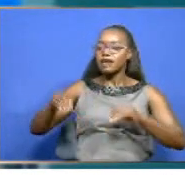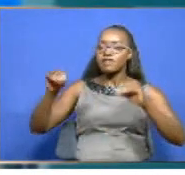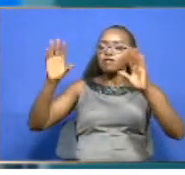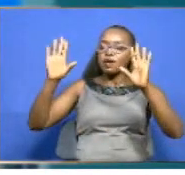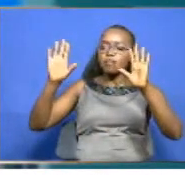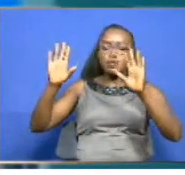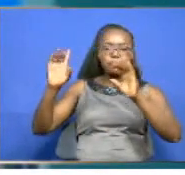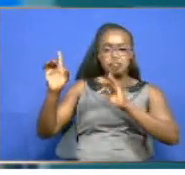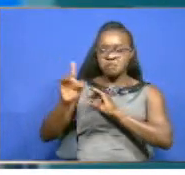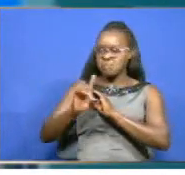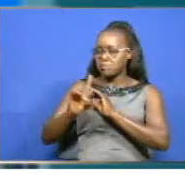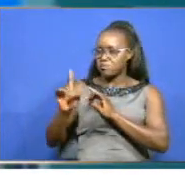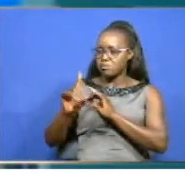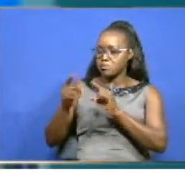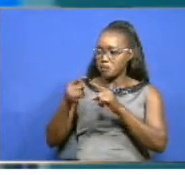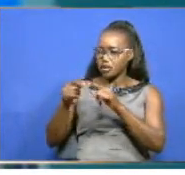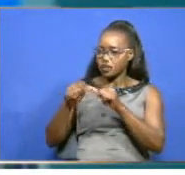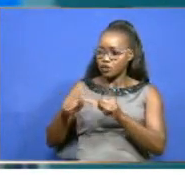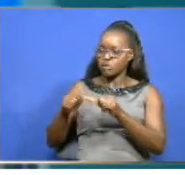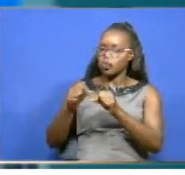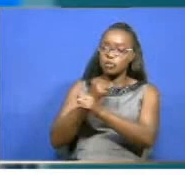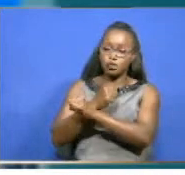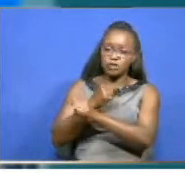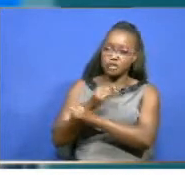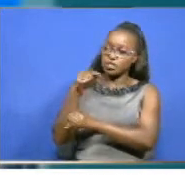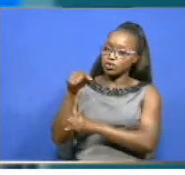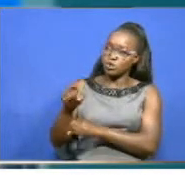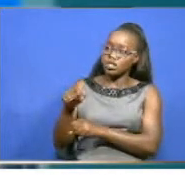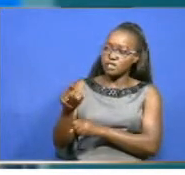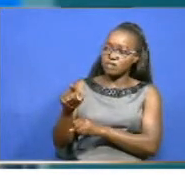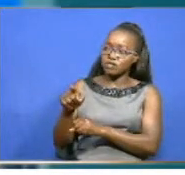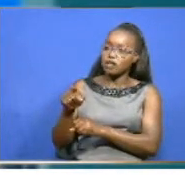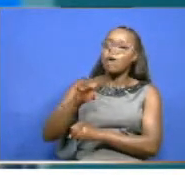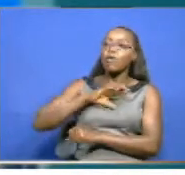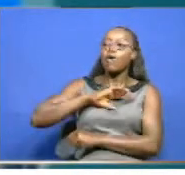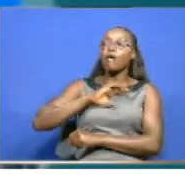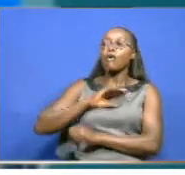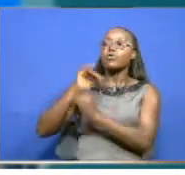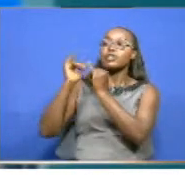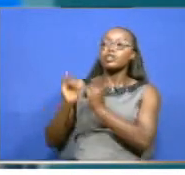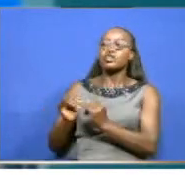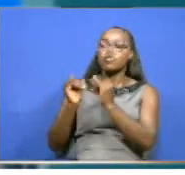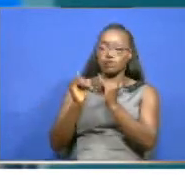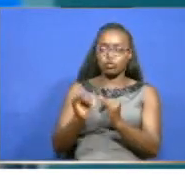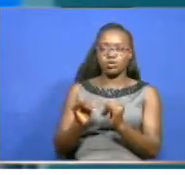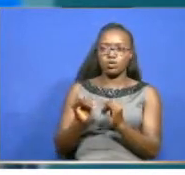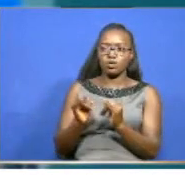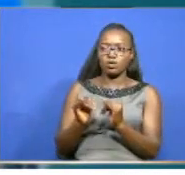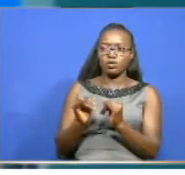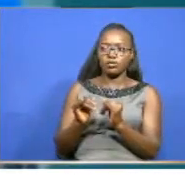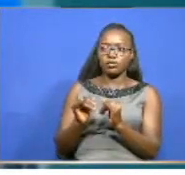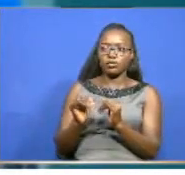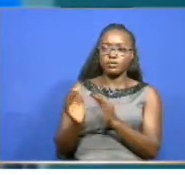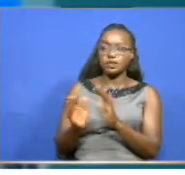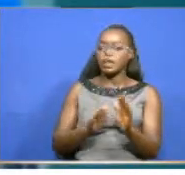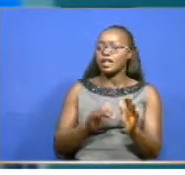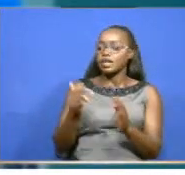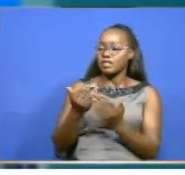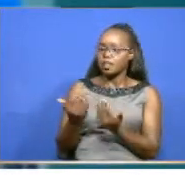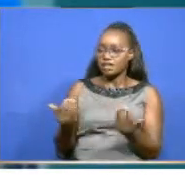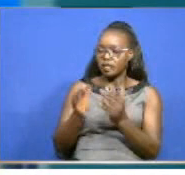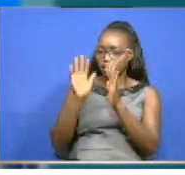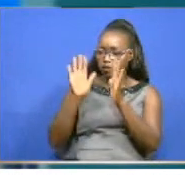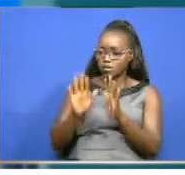drop our guard in terms of protecting ourselves on our own individual basis. The other thing that is important is